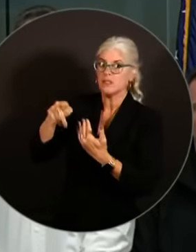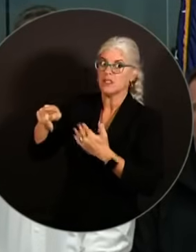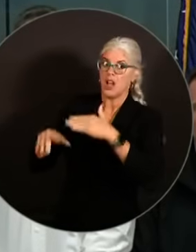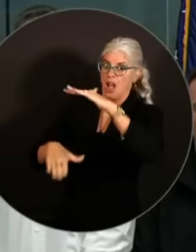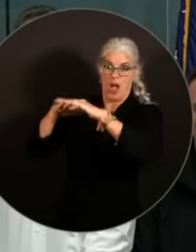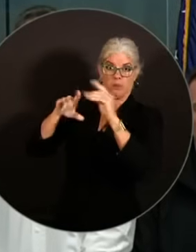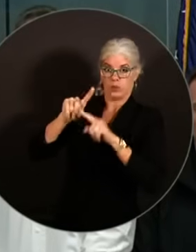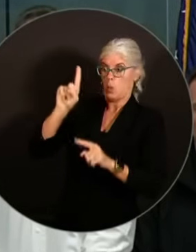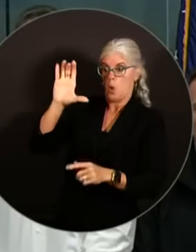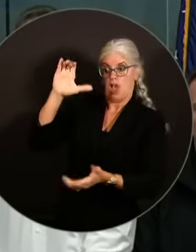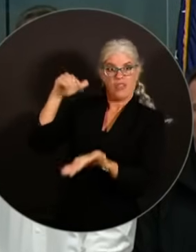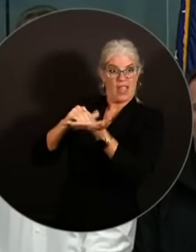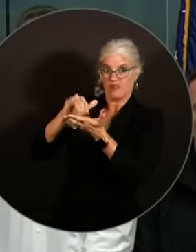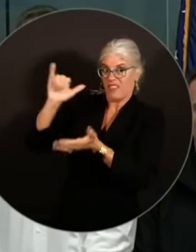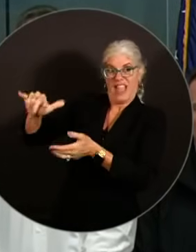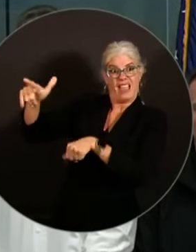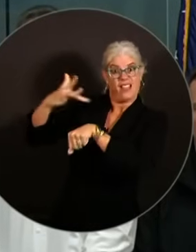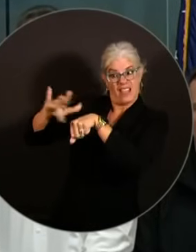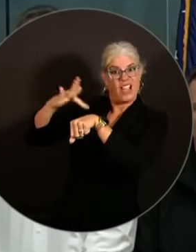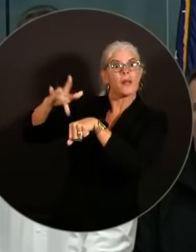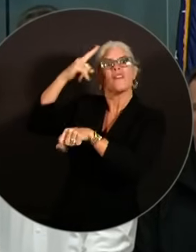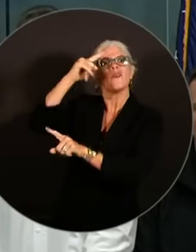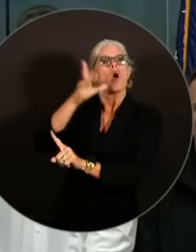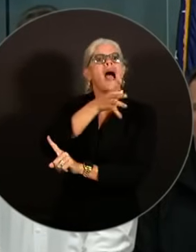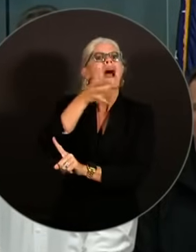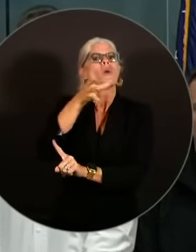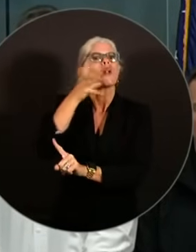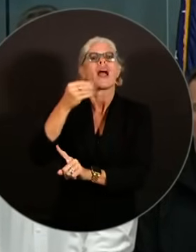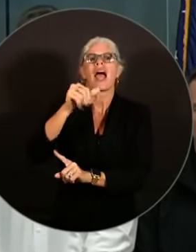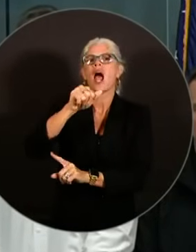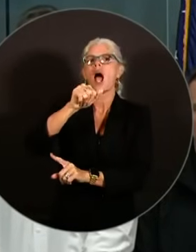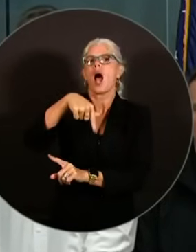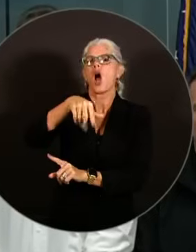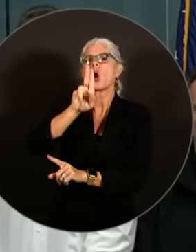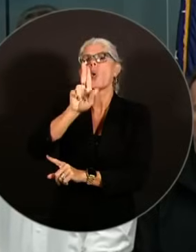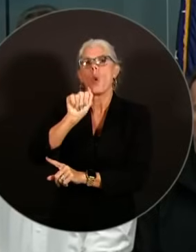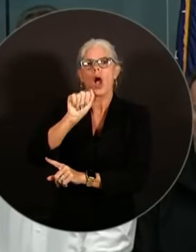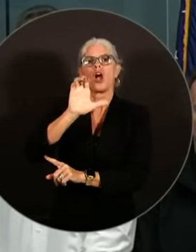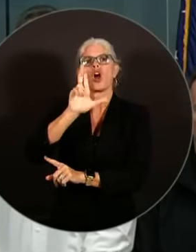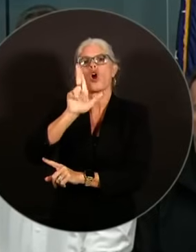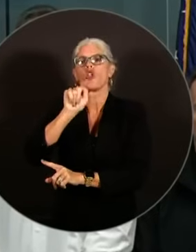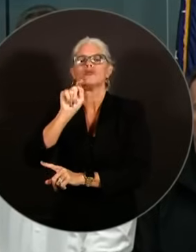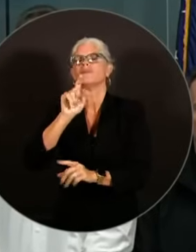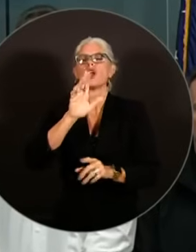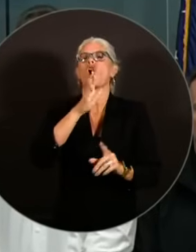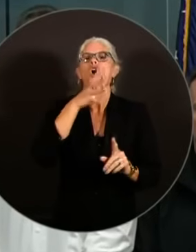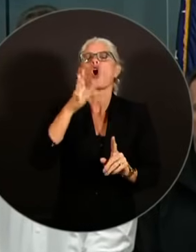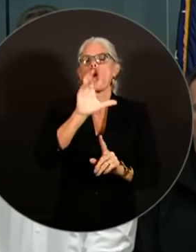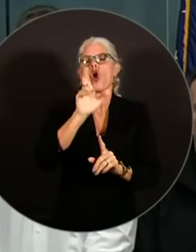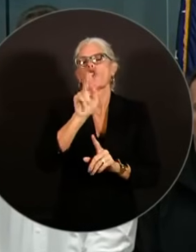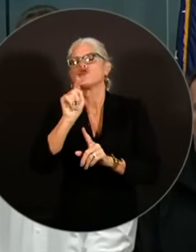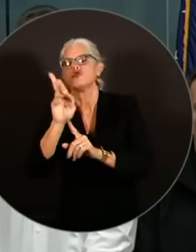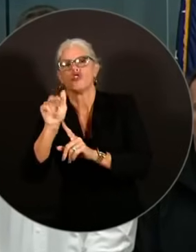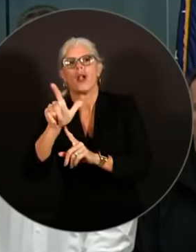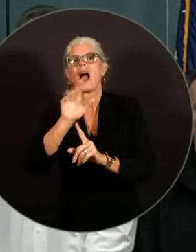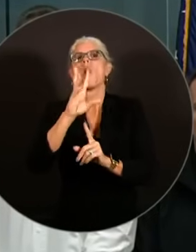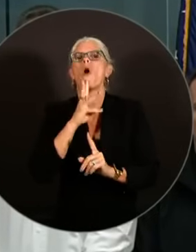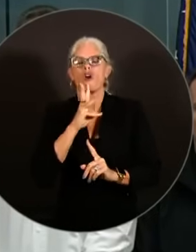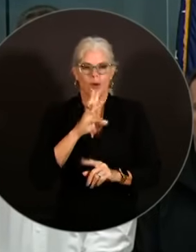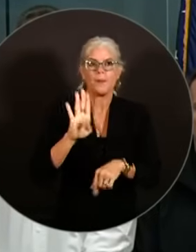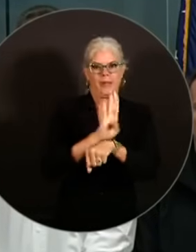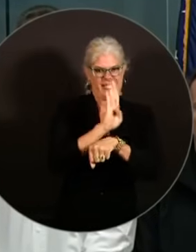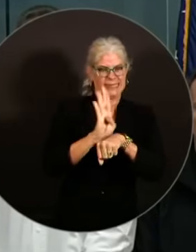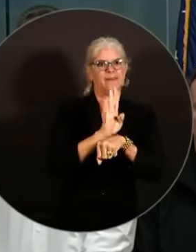are available for agriculture and aquaculture small businesses, and loans of $150,000 are available for